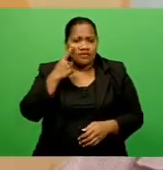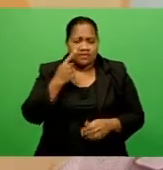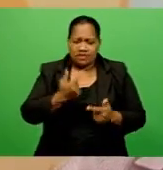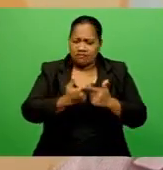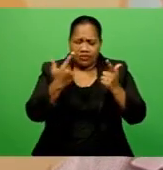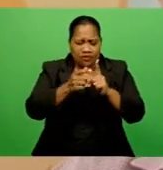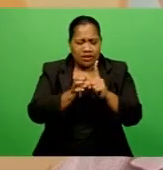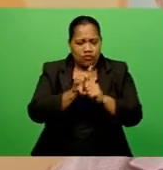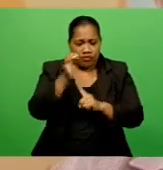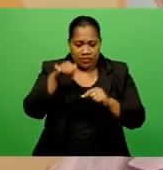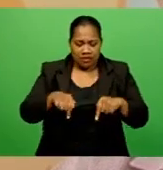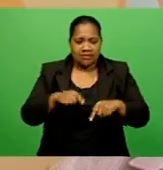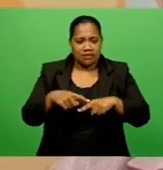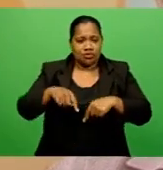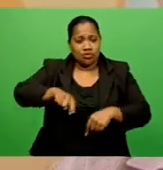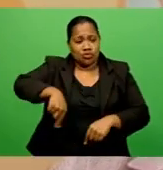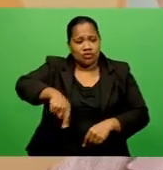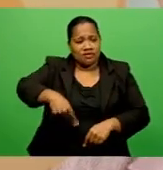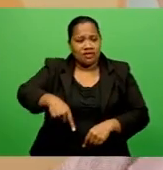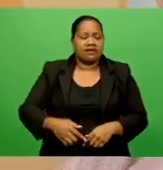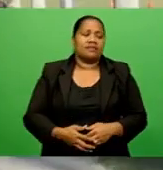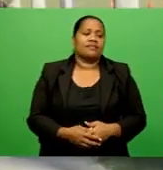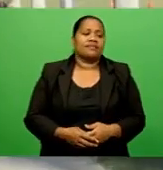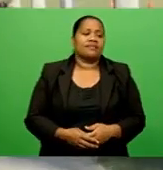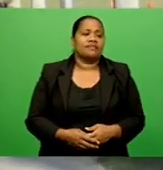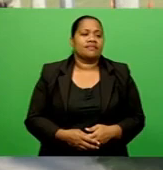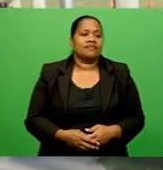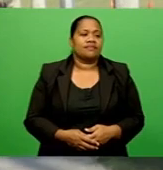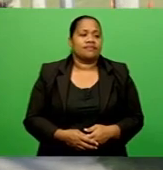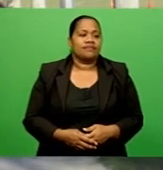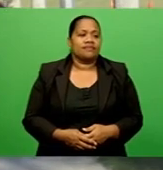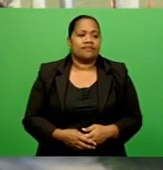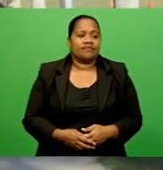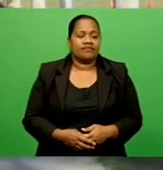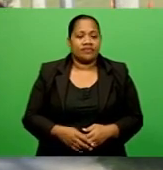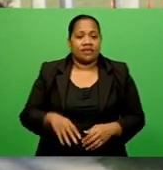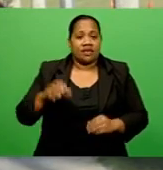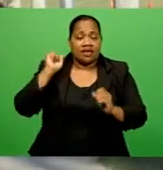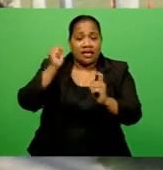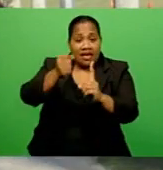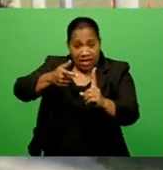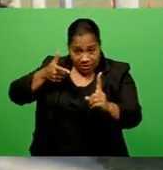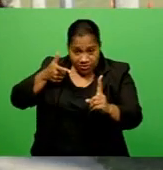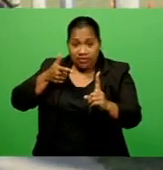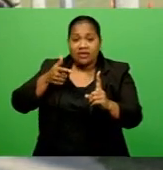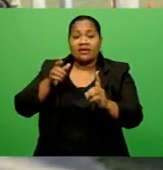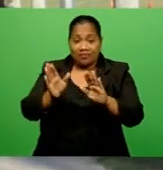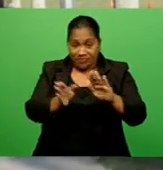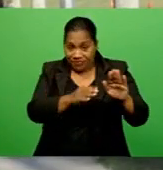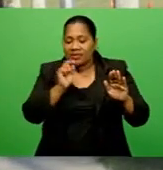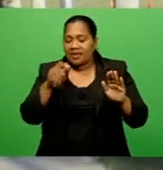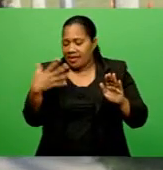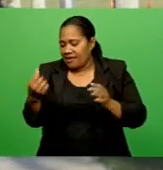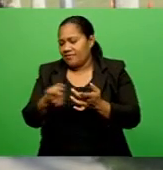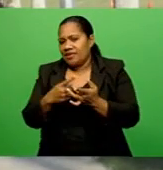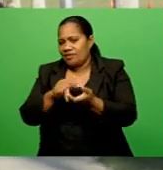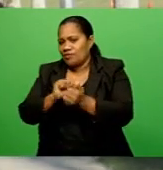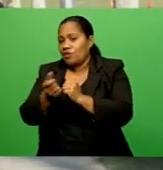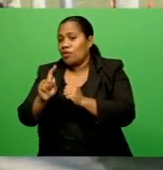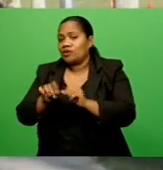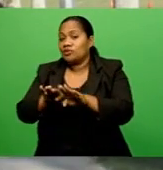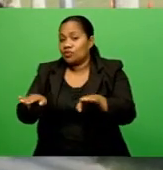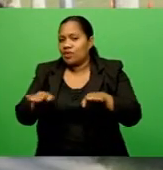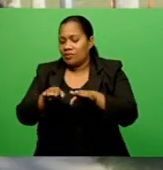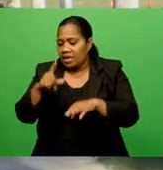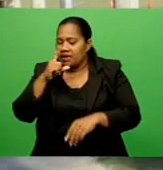Suva in February, March. Apart from archery, swimming is another sport where athletes can qualify for the